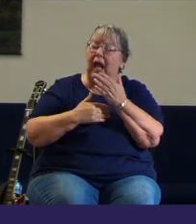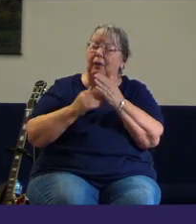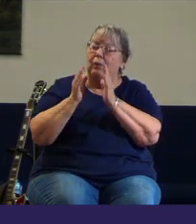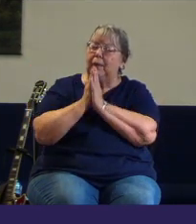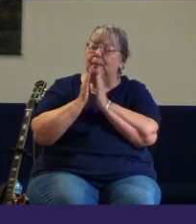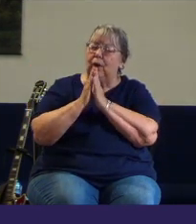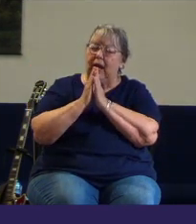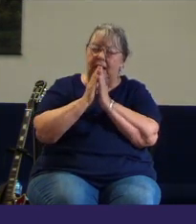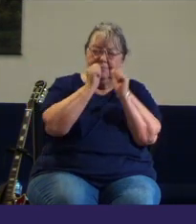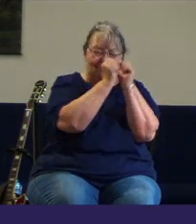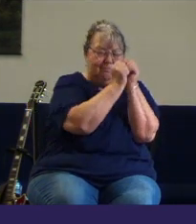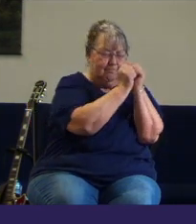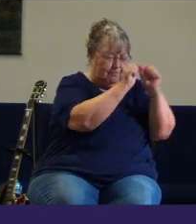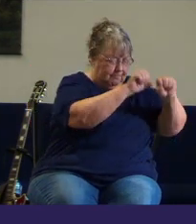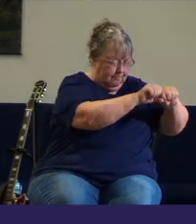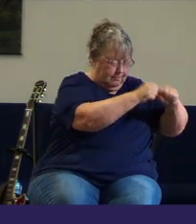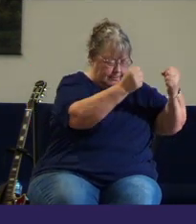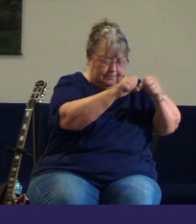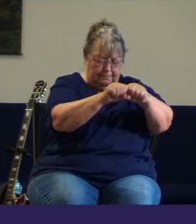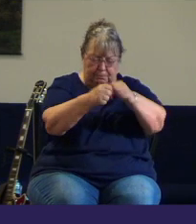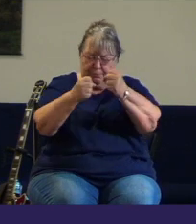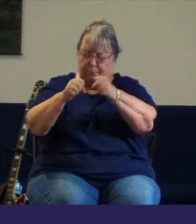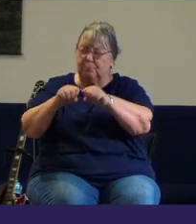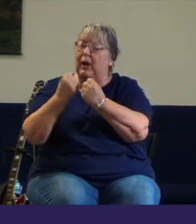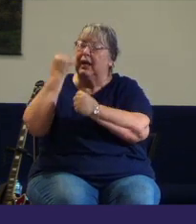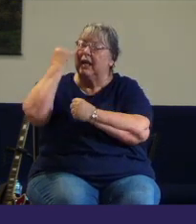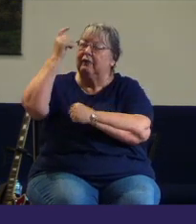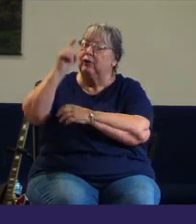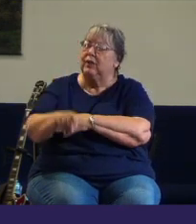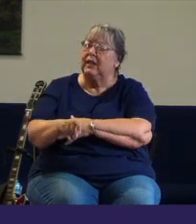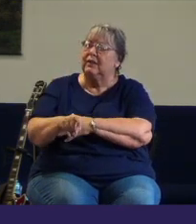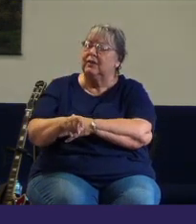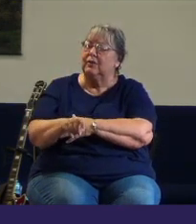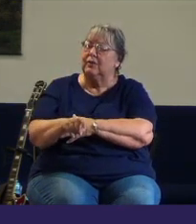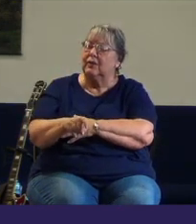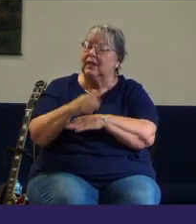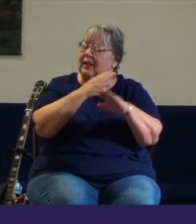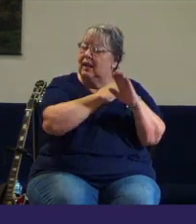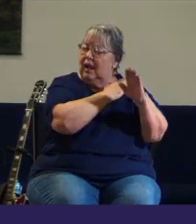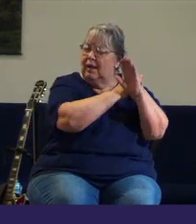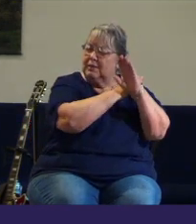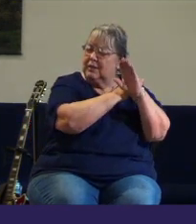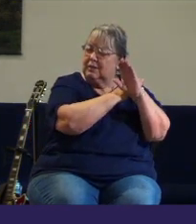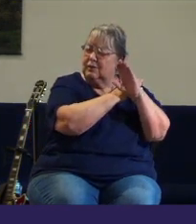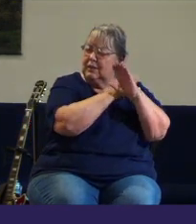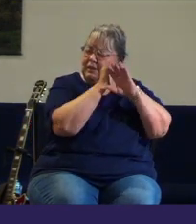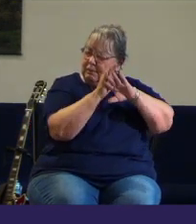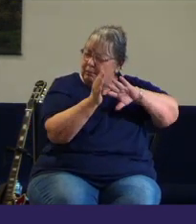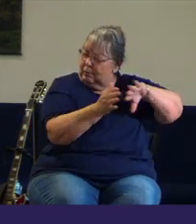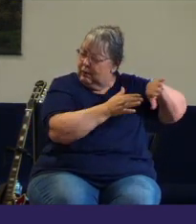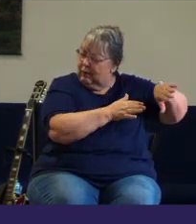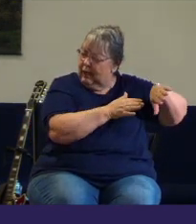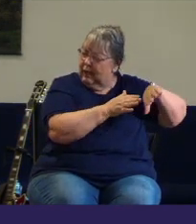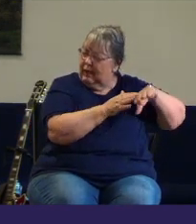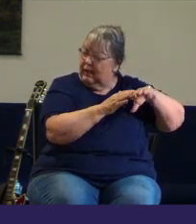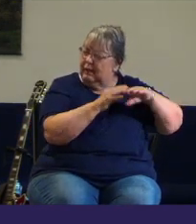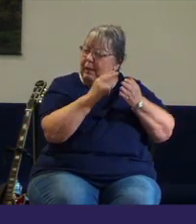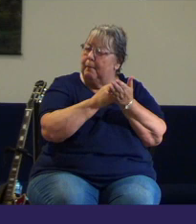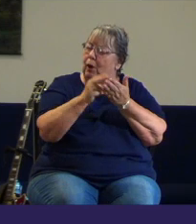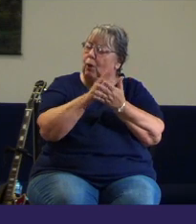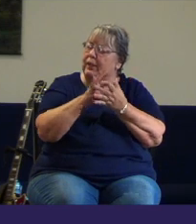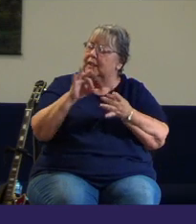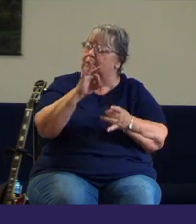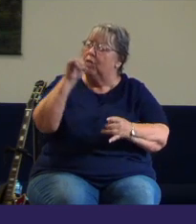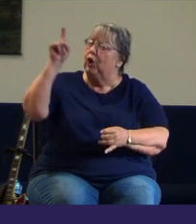chains if that need be the case, that you would remove obstacles if that need be the the case, but above all, Holy Spirit, that you would bring